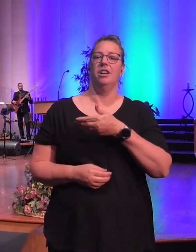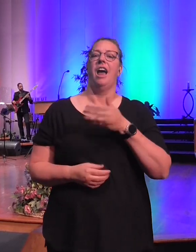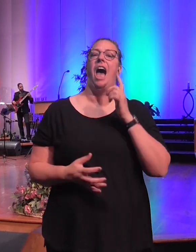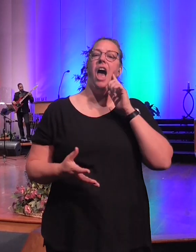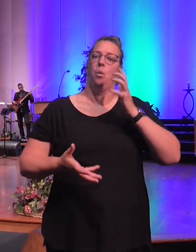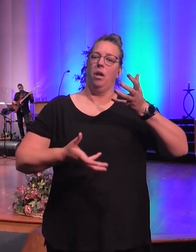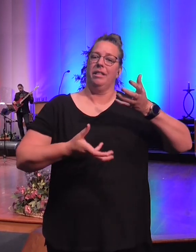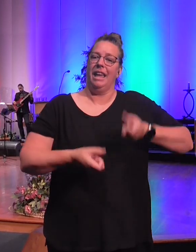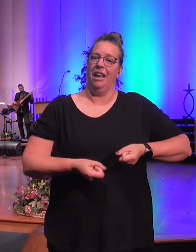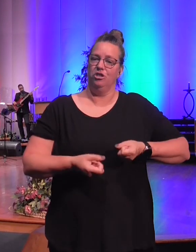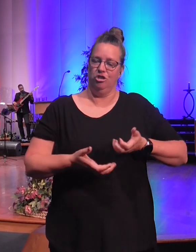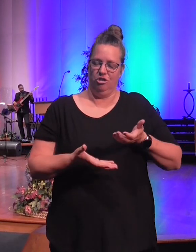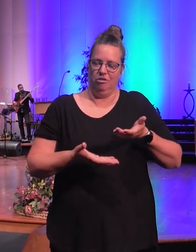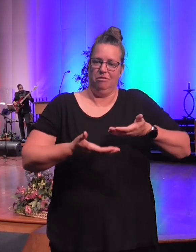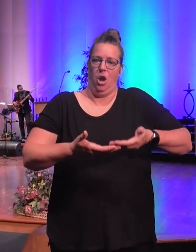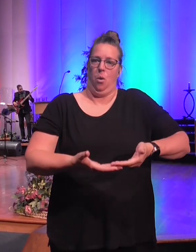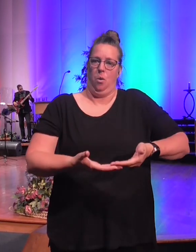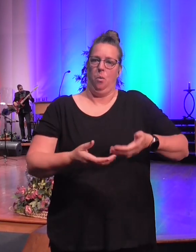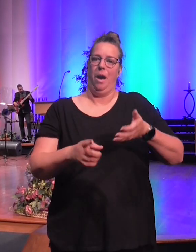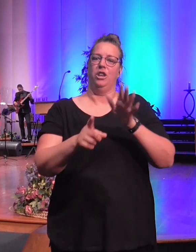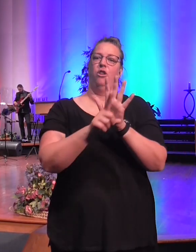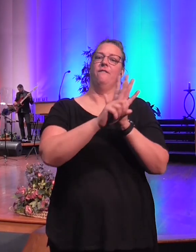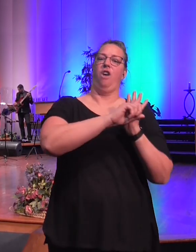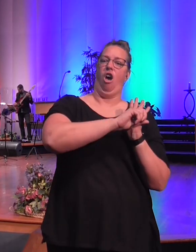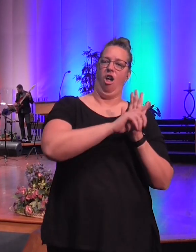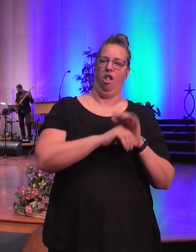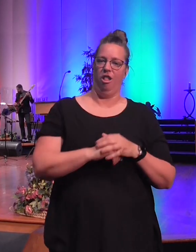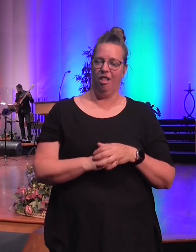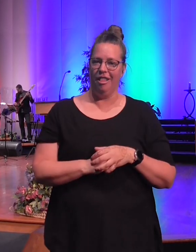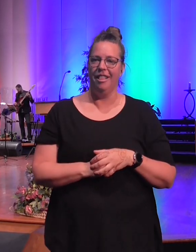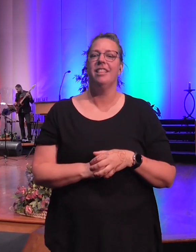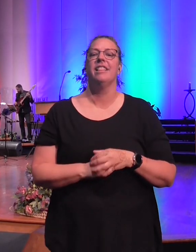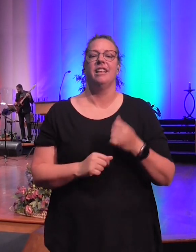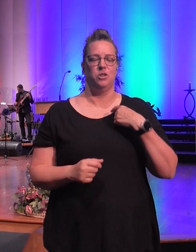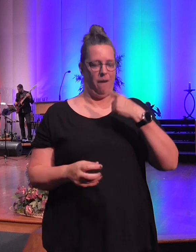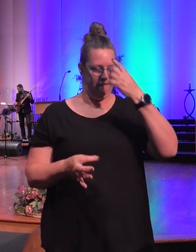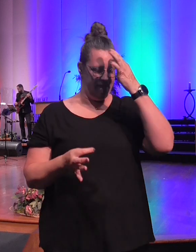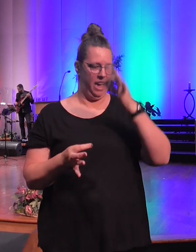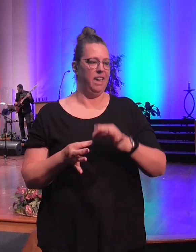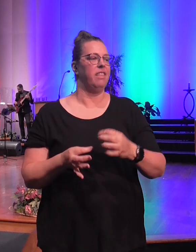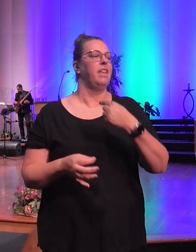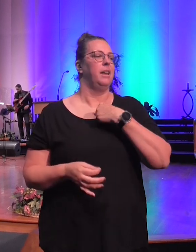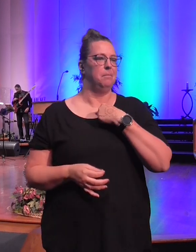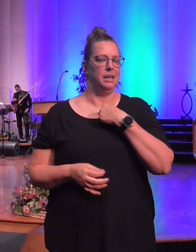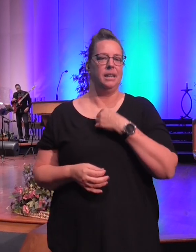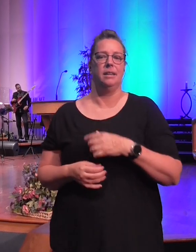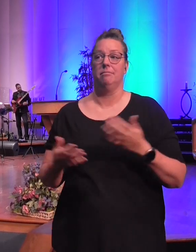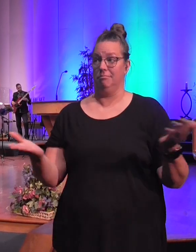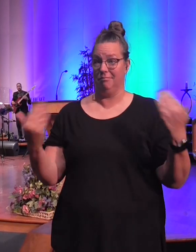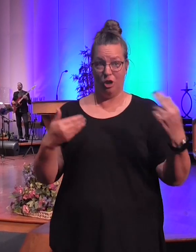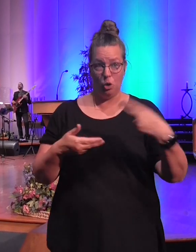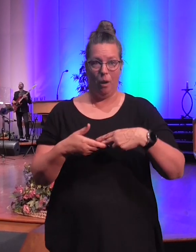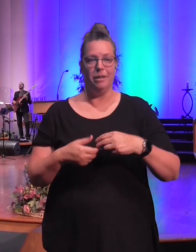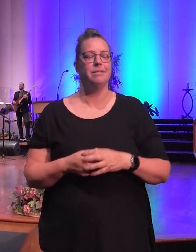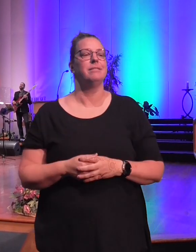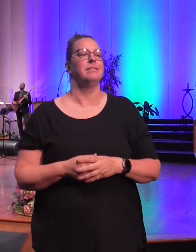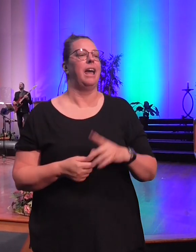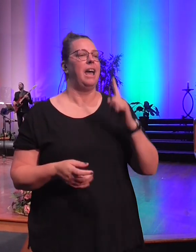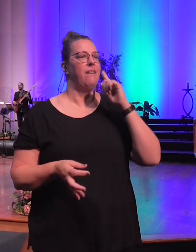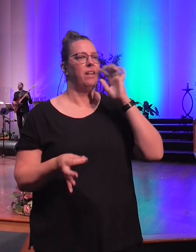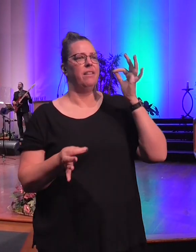you'll fall. So have a little faith in me. Sing along if you like. Have a